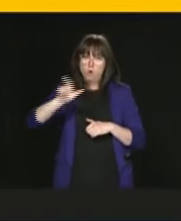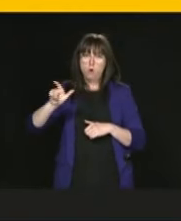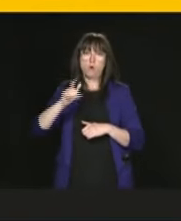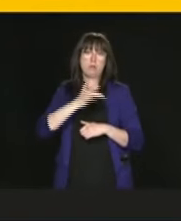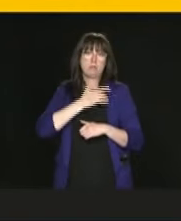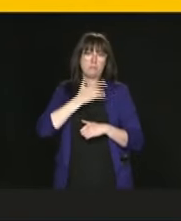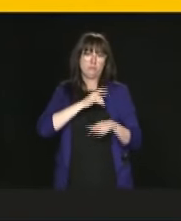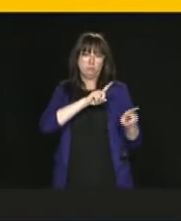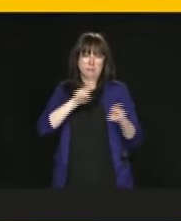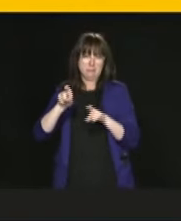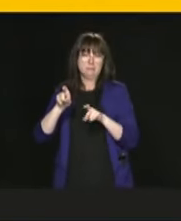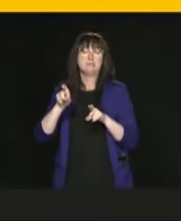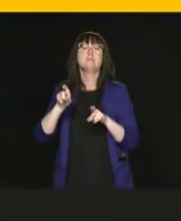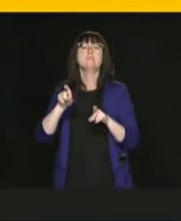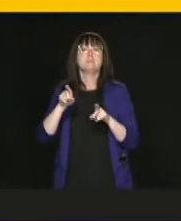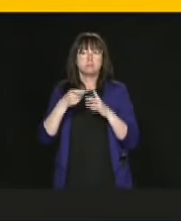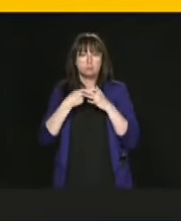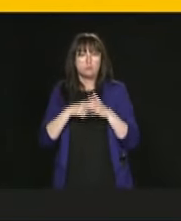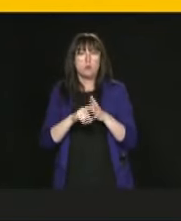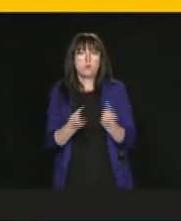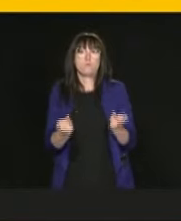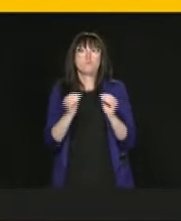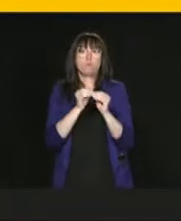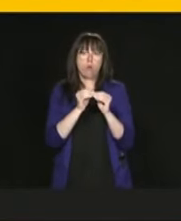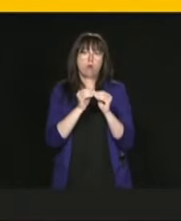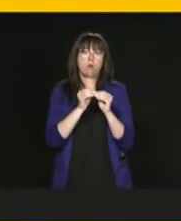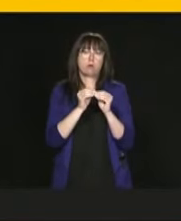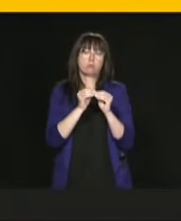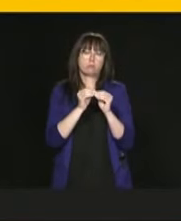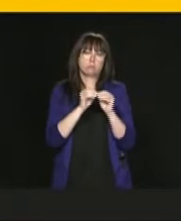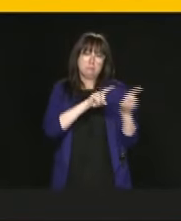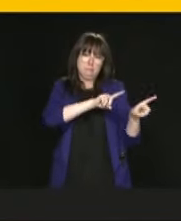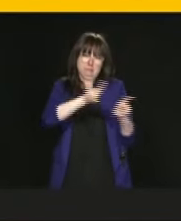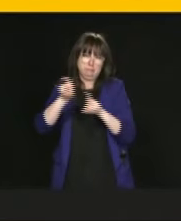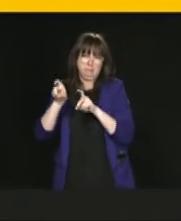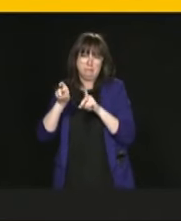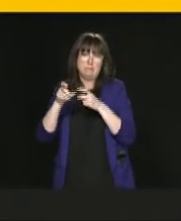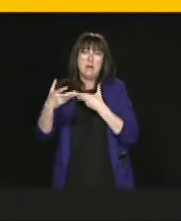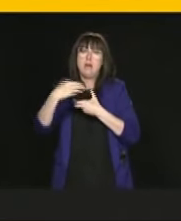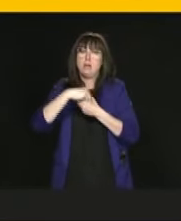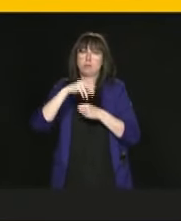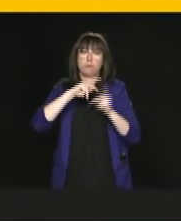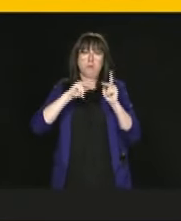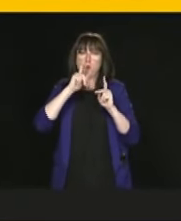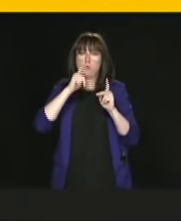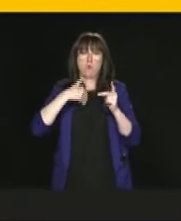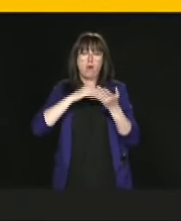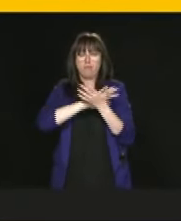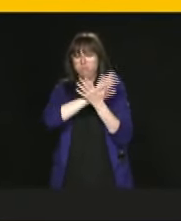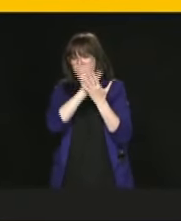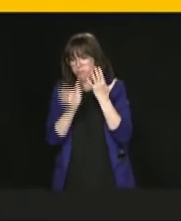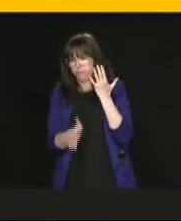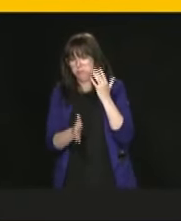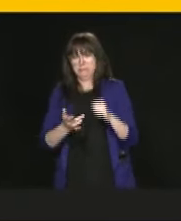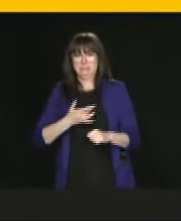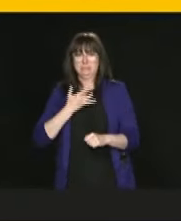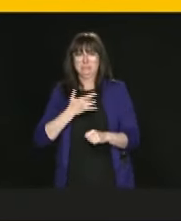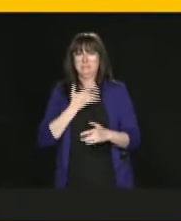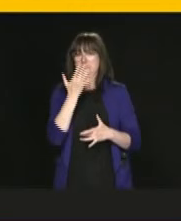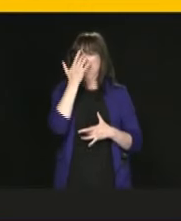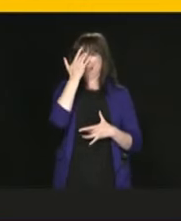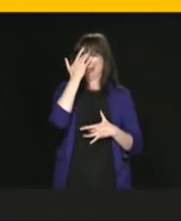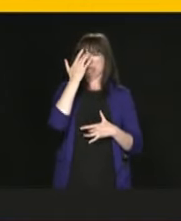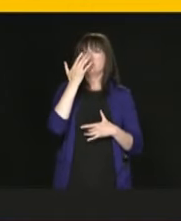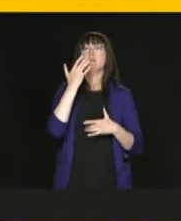to include people with a whole range of symptoms. That's one way of trying to widen your net to see if